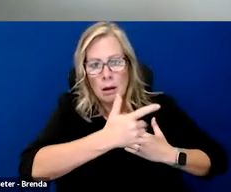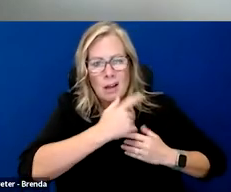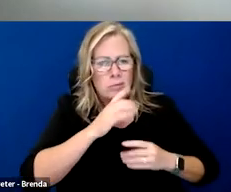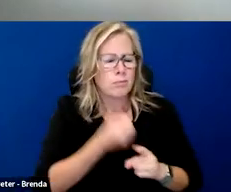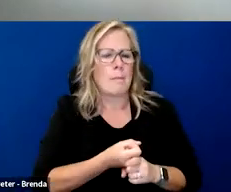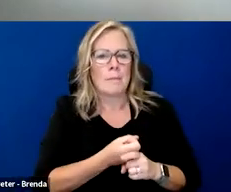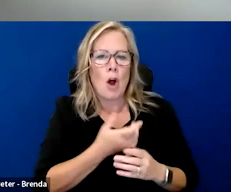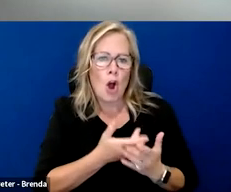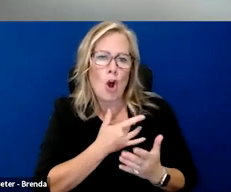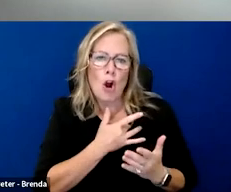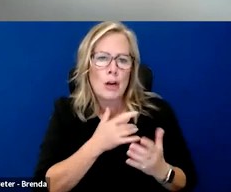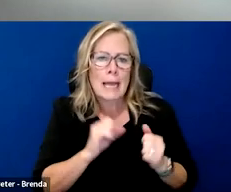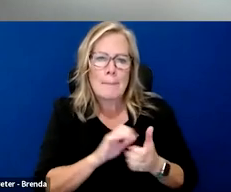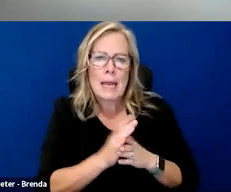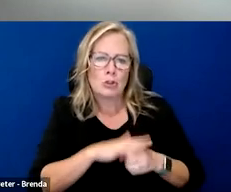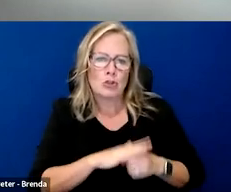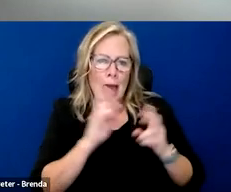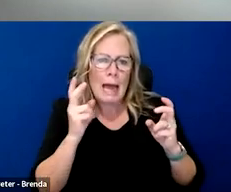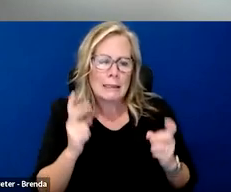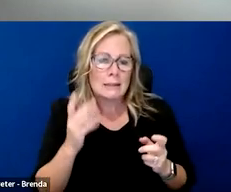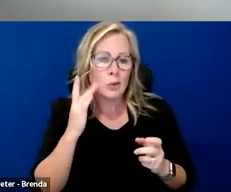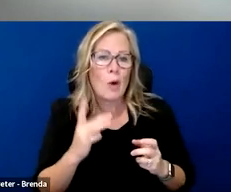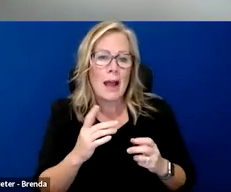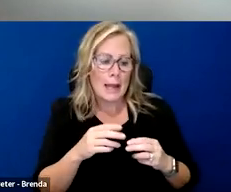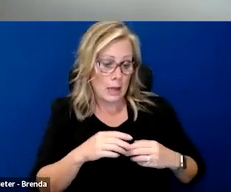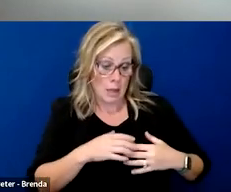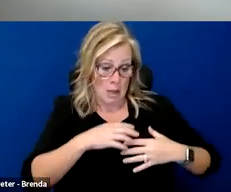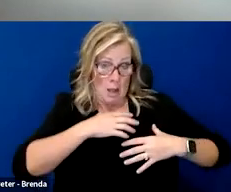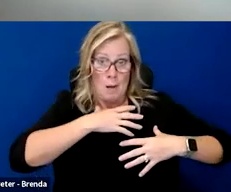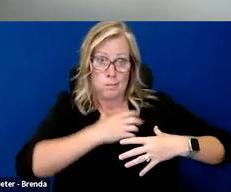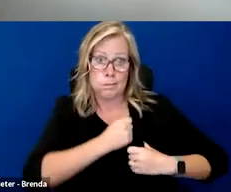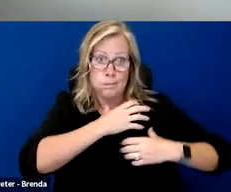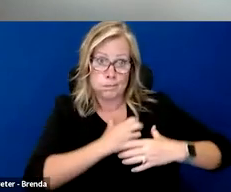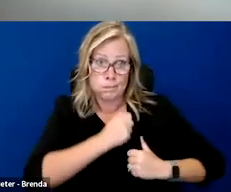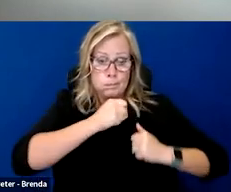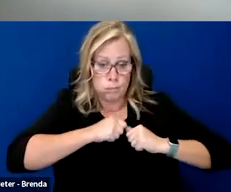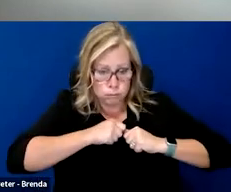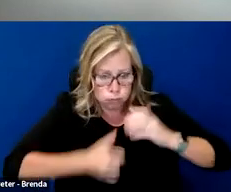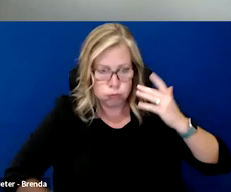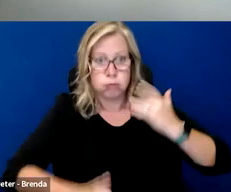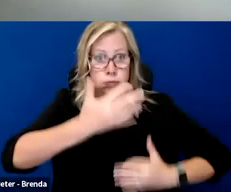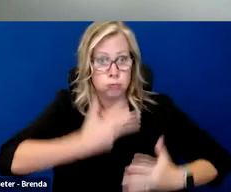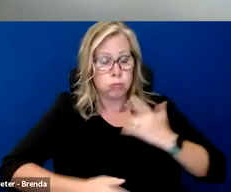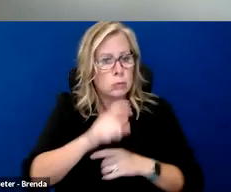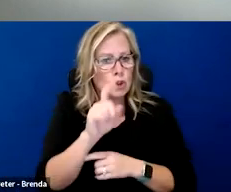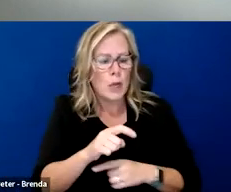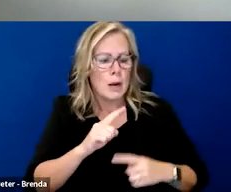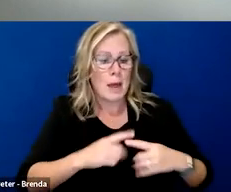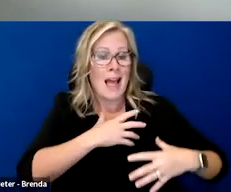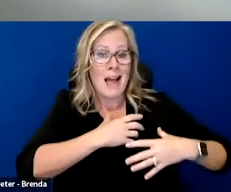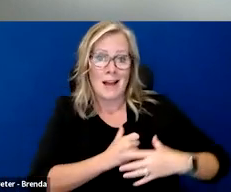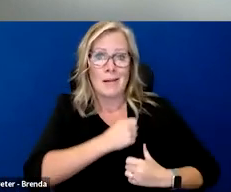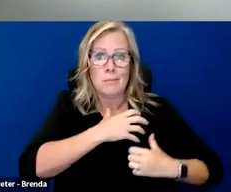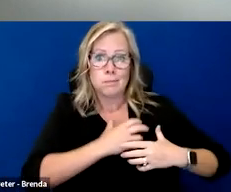for the heart. So when we have what's called the decreased venous return, so our veins not bringing as much blood back to the heart as is